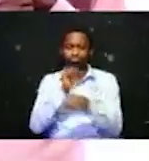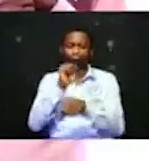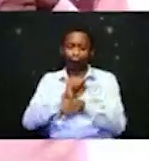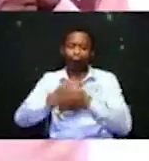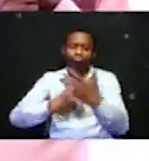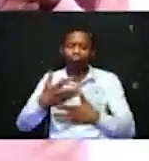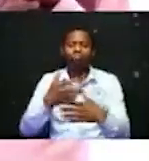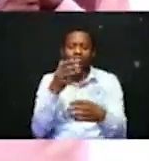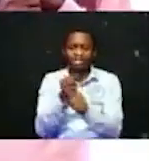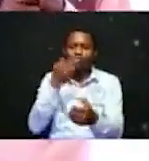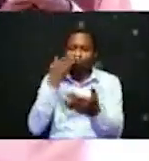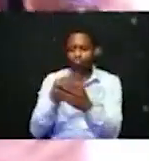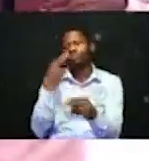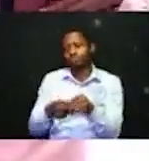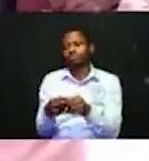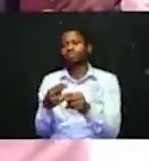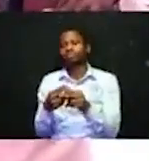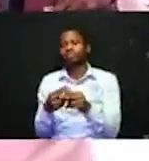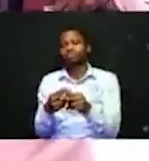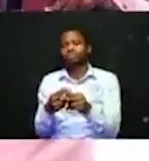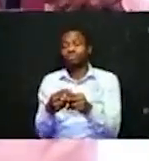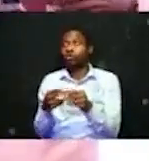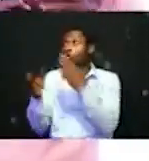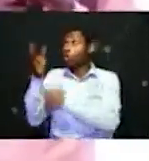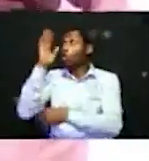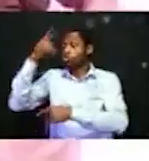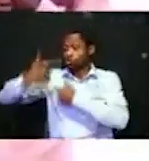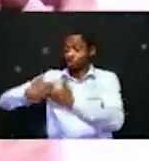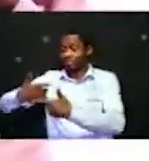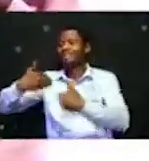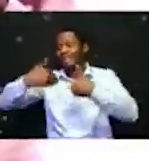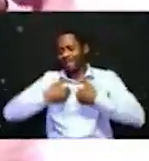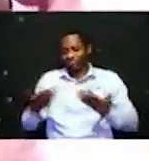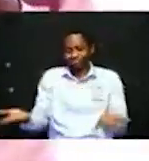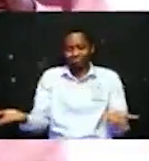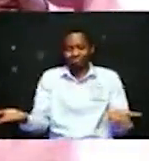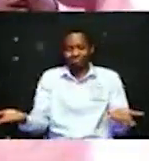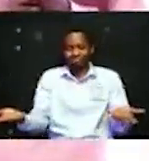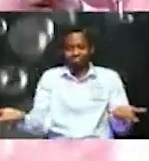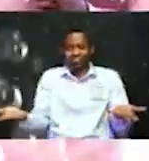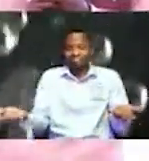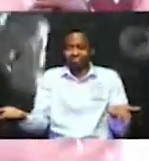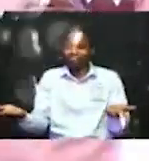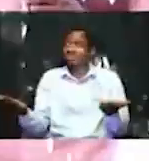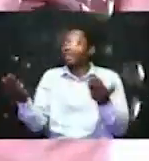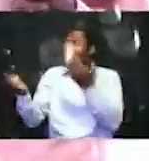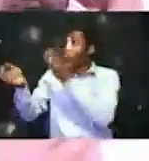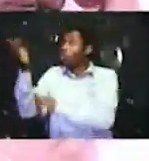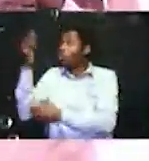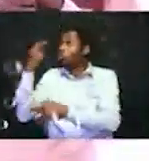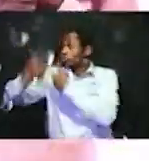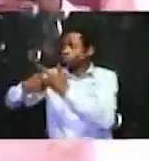it, and the grace of God is available. Firstly, we want to thank the Lord